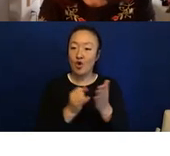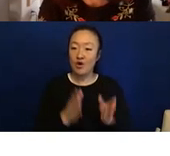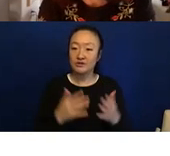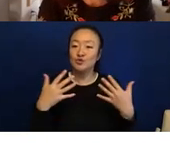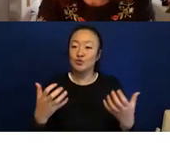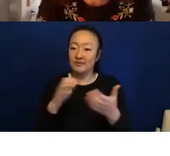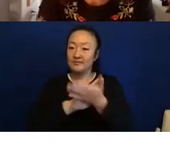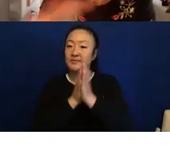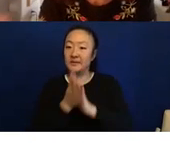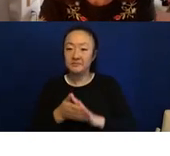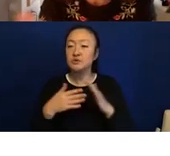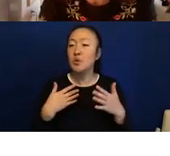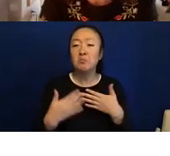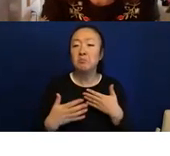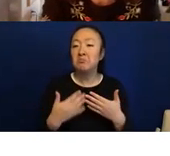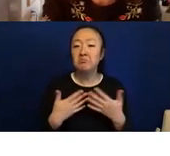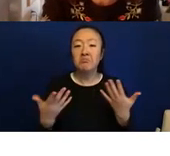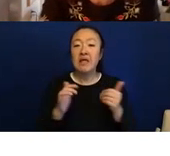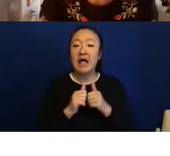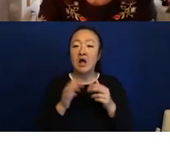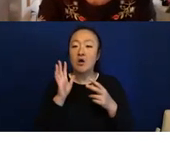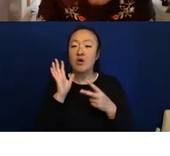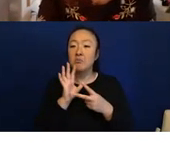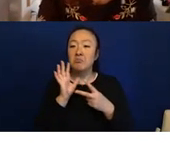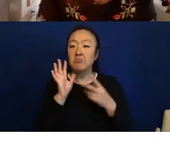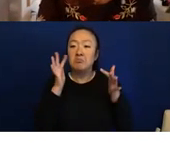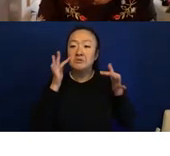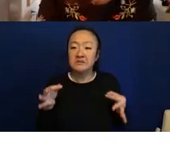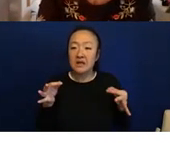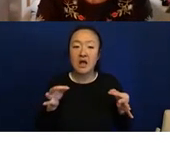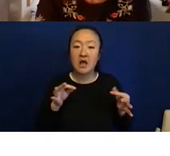however you choose to use that is fine.